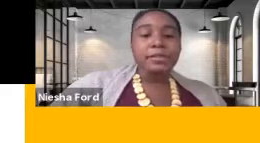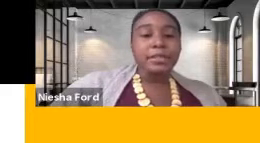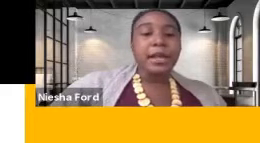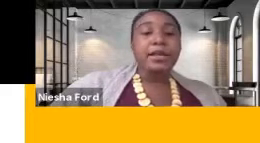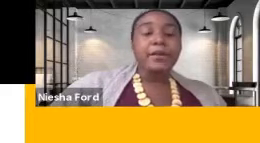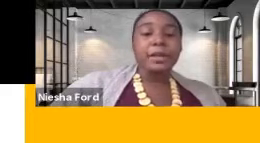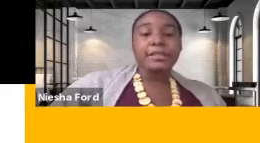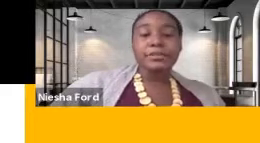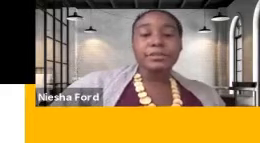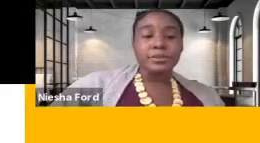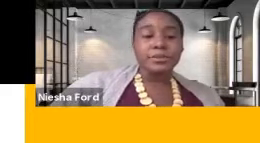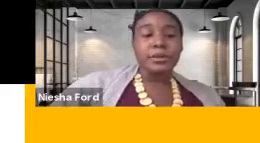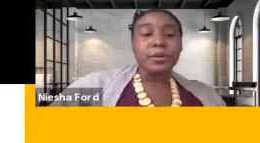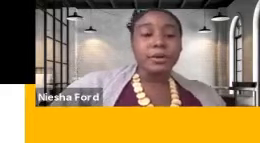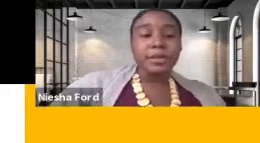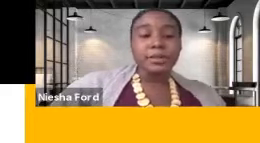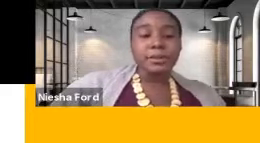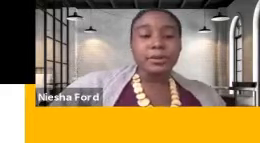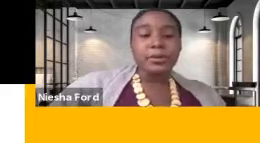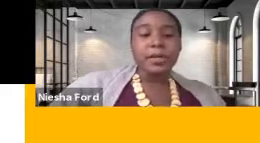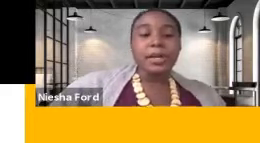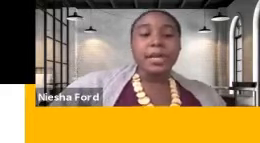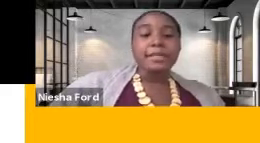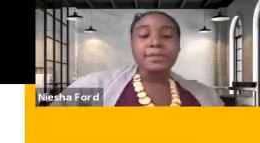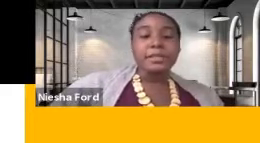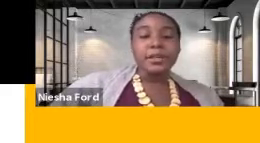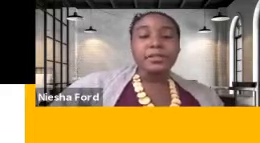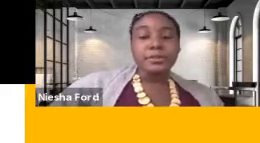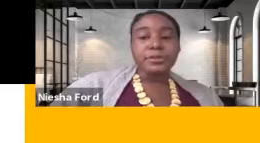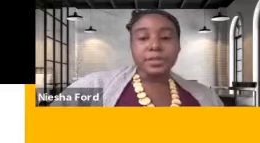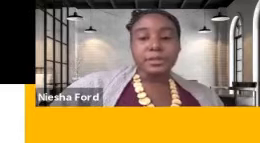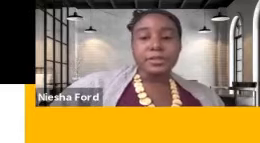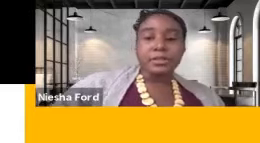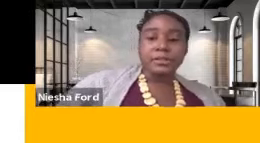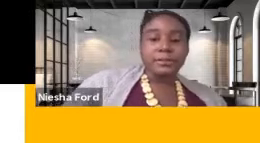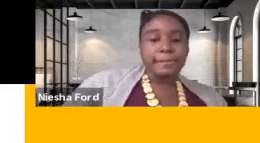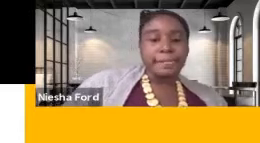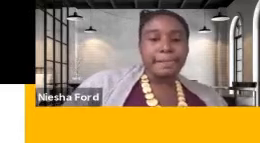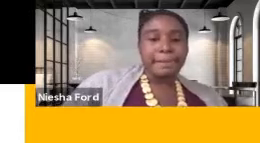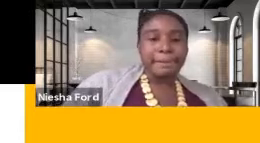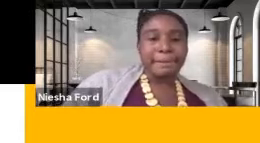of your ideal user or customer group and is based on user research.